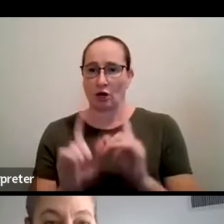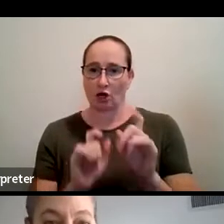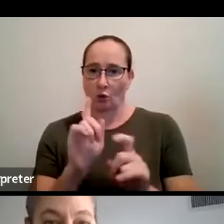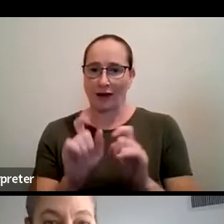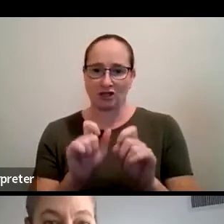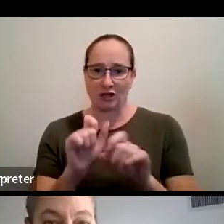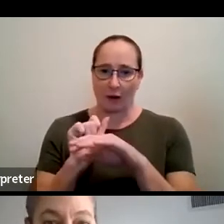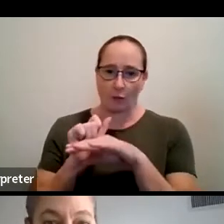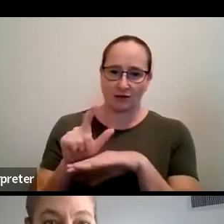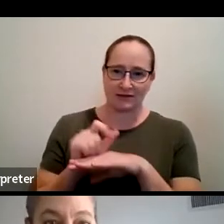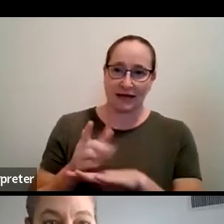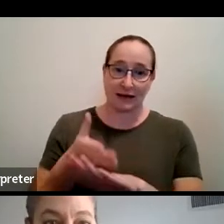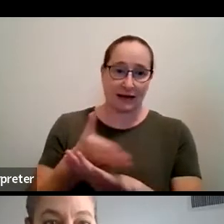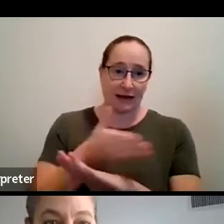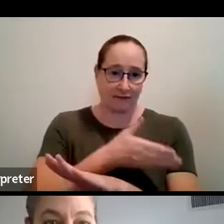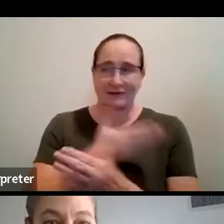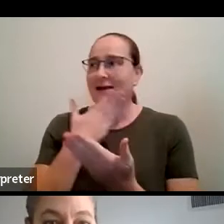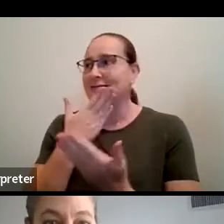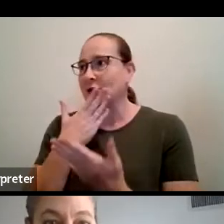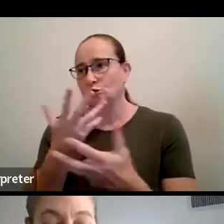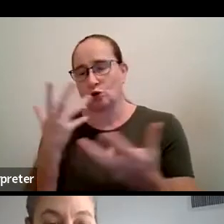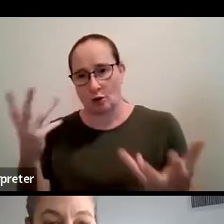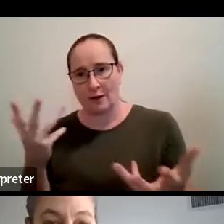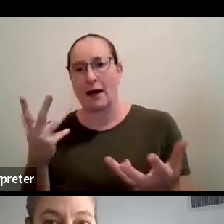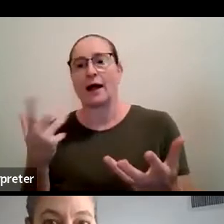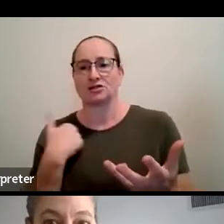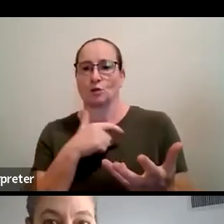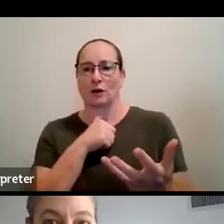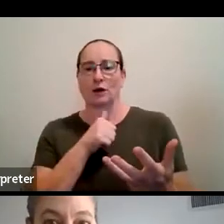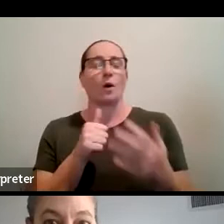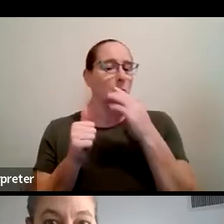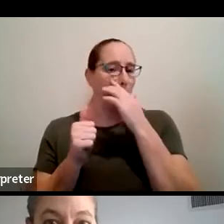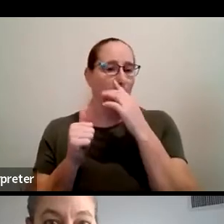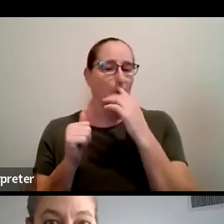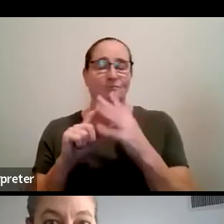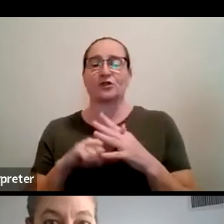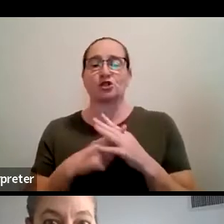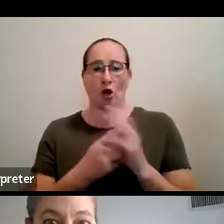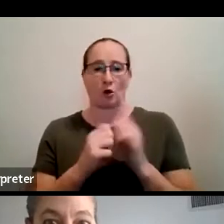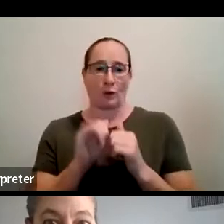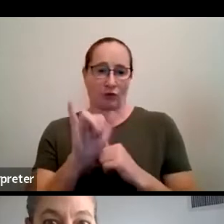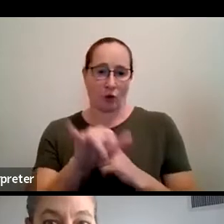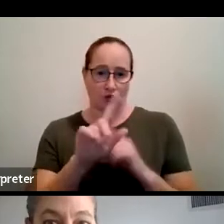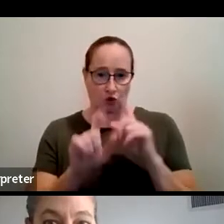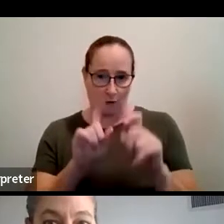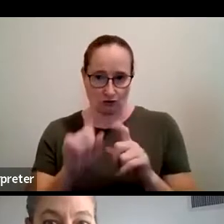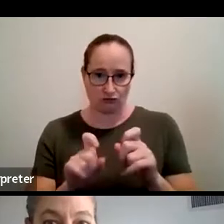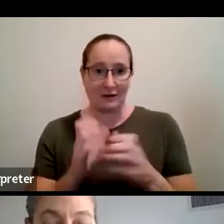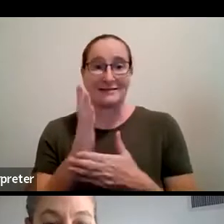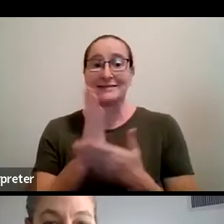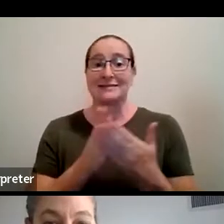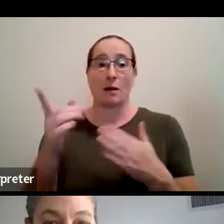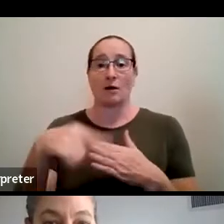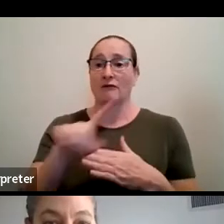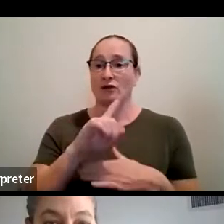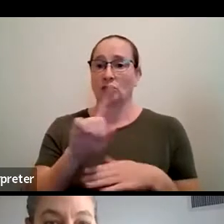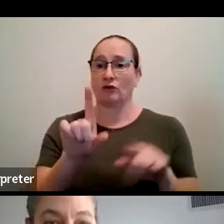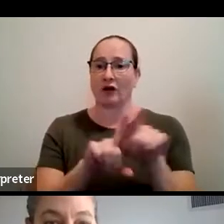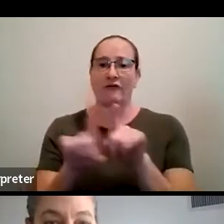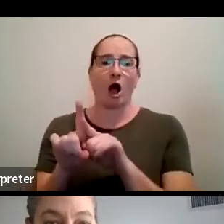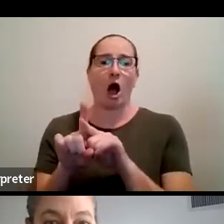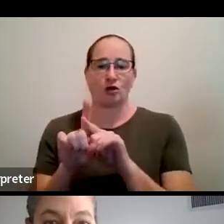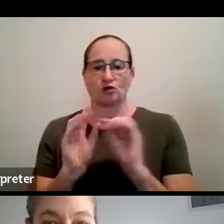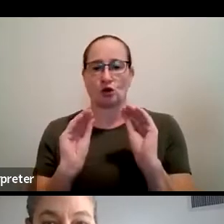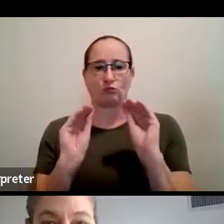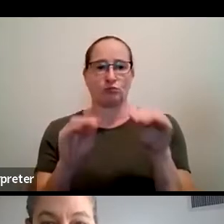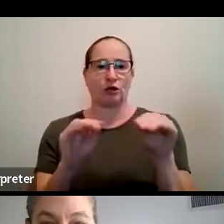were sent in advance. Thank you very much. And we are going to start with those. Some of you have also placed